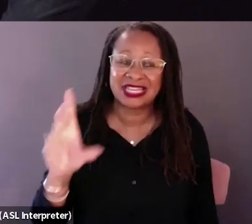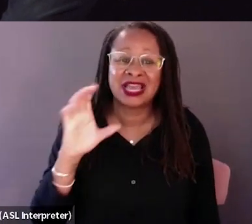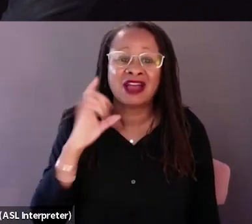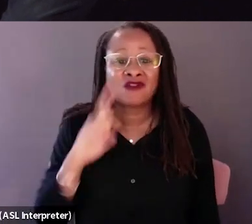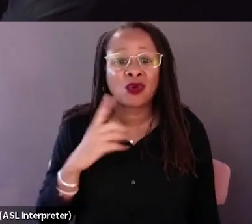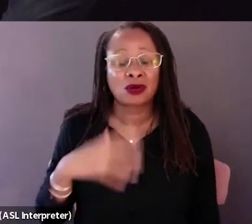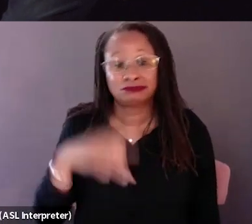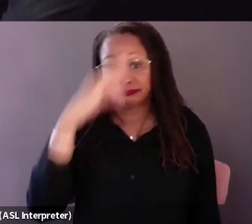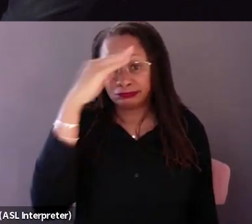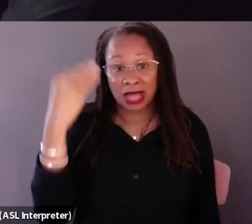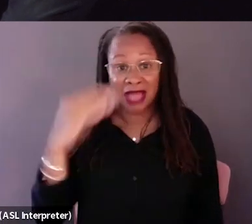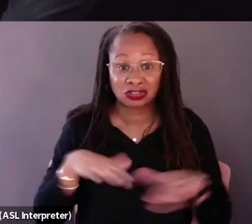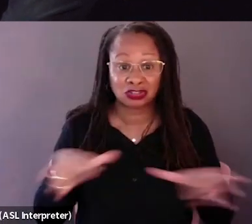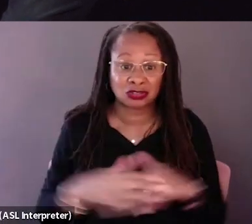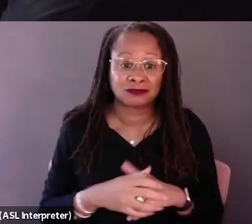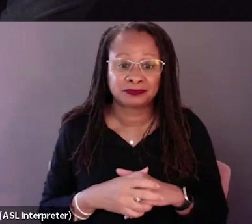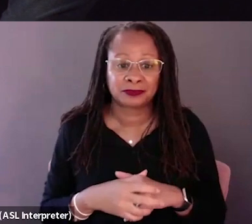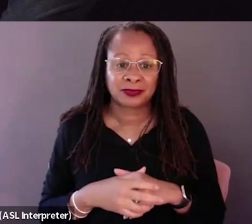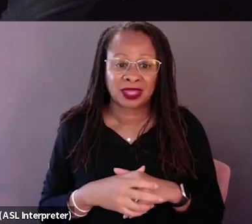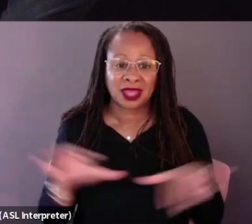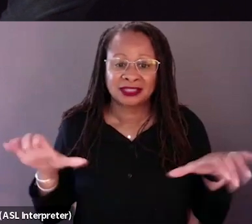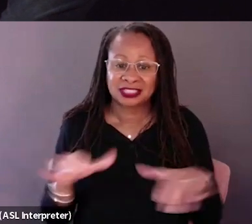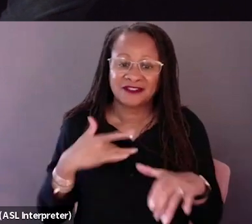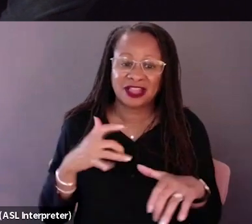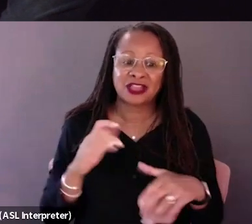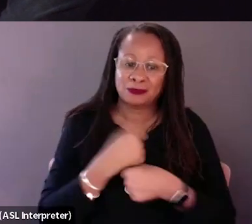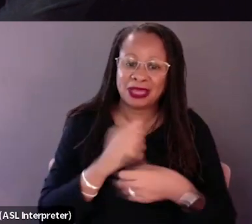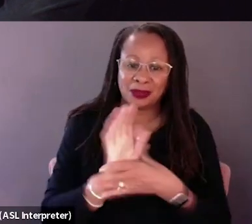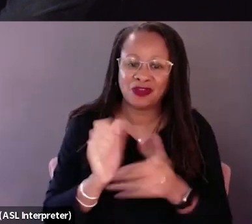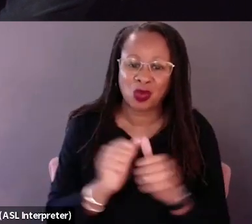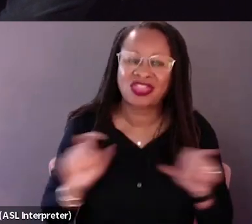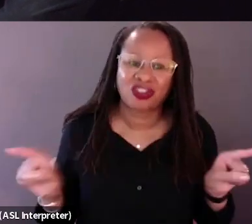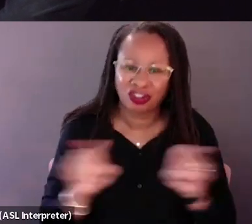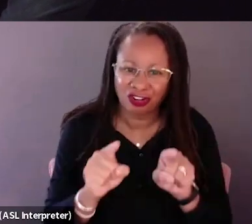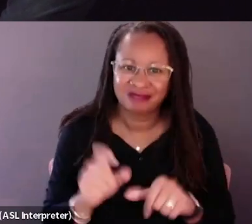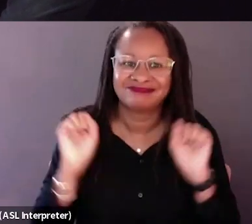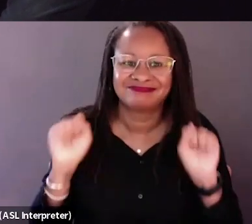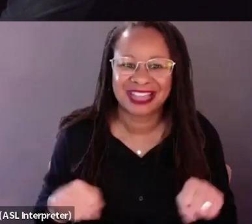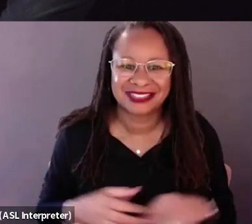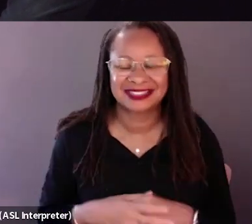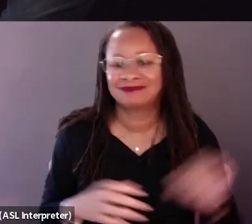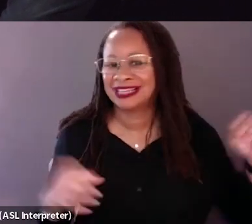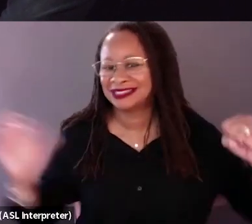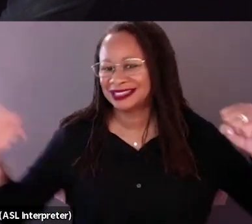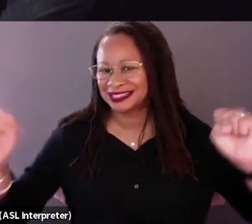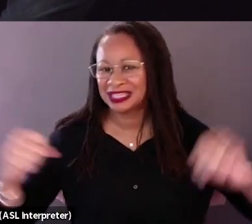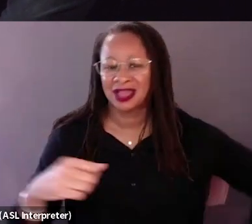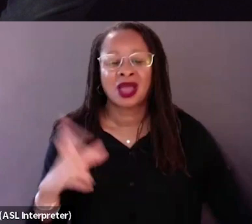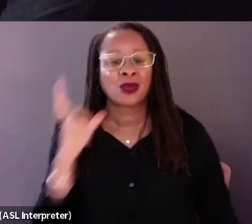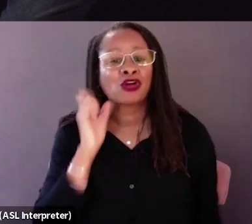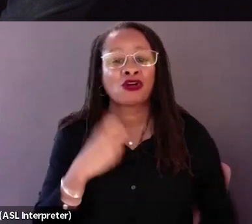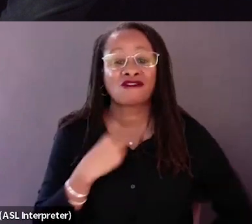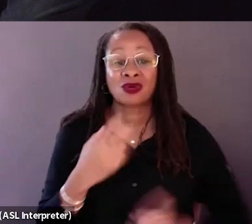made a movie with Lady Bird? Yes. Yeah, 100%. Like, we kind of hear her voice, you know, a lot.